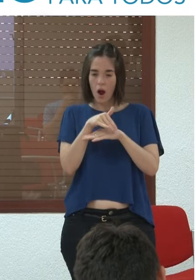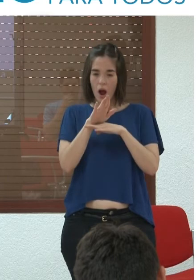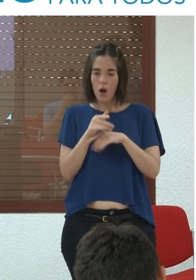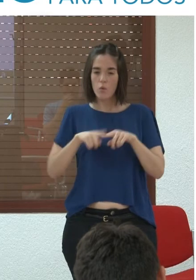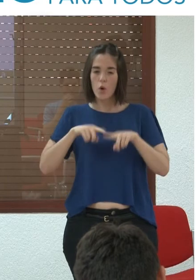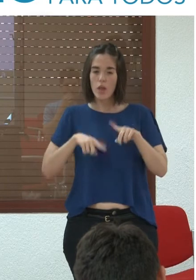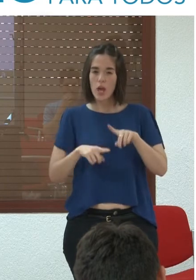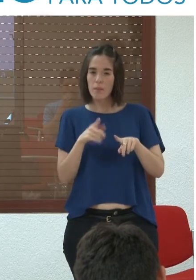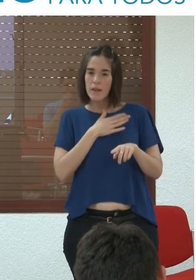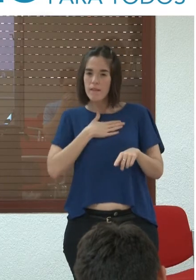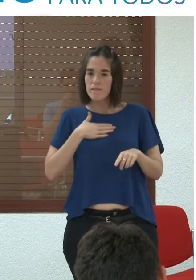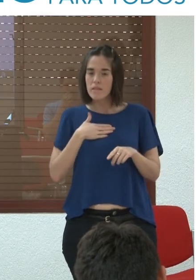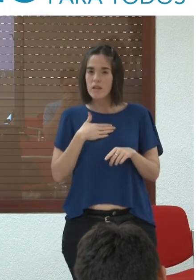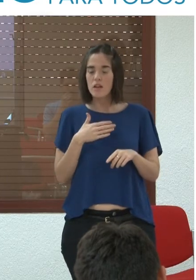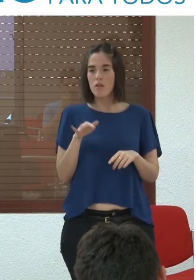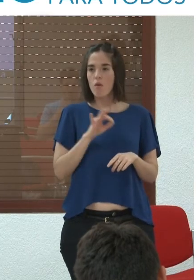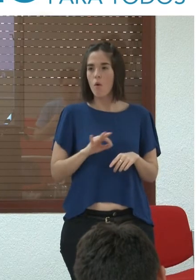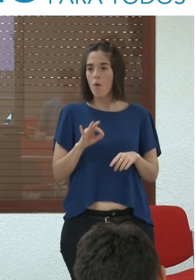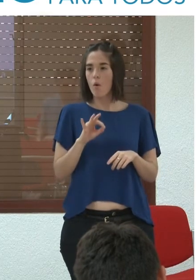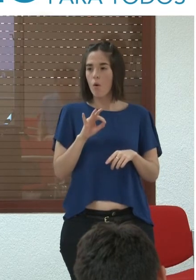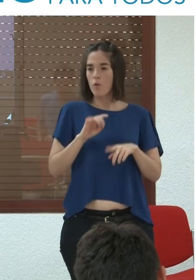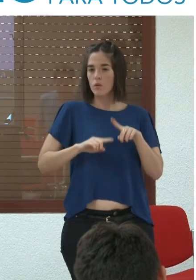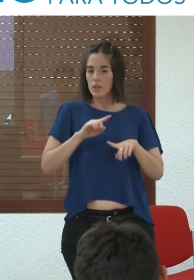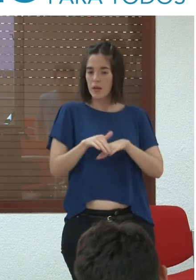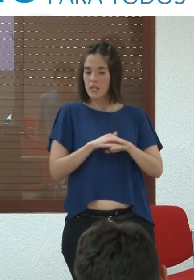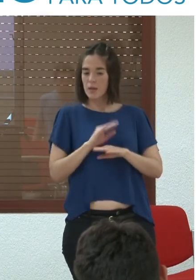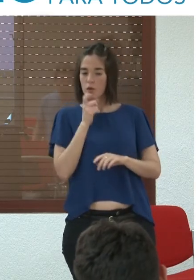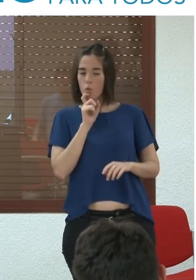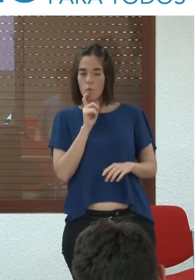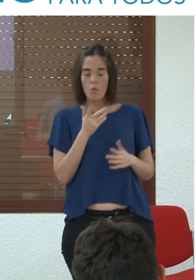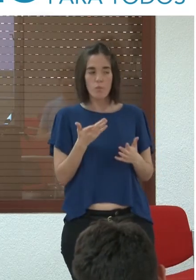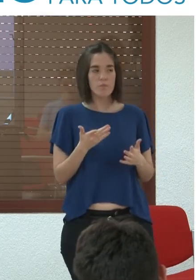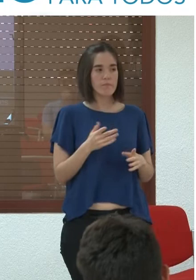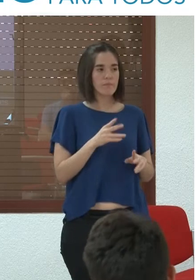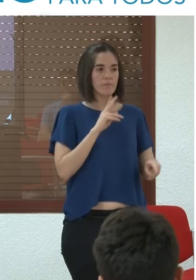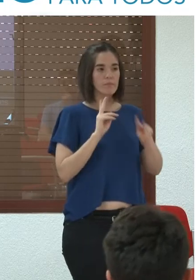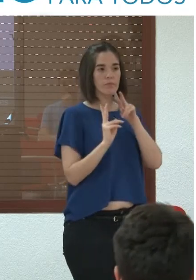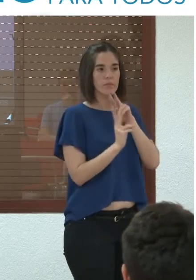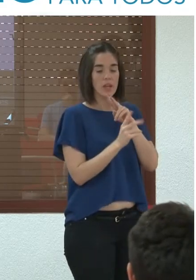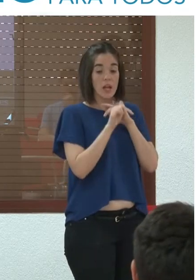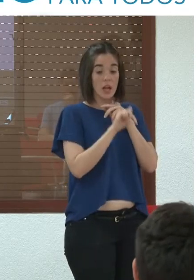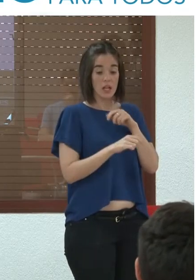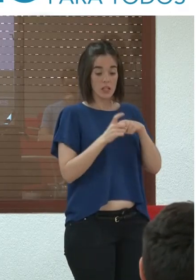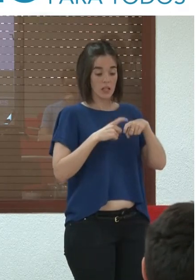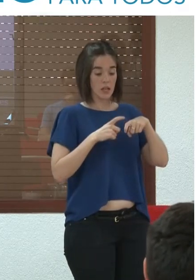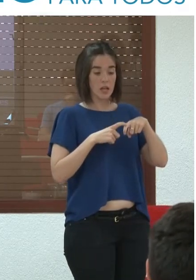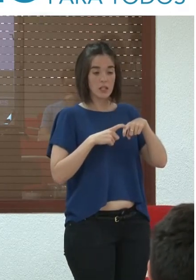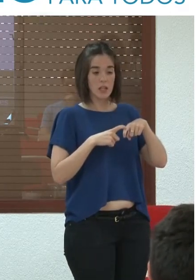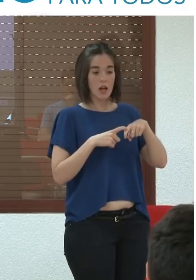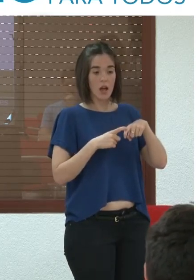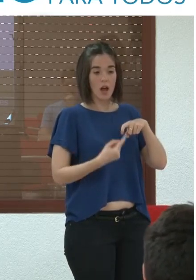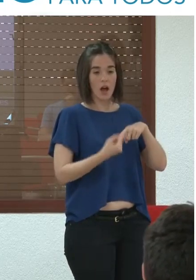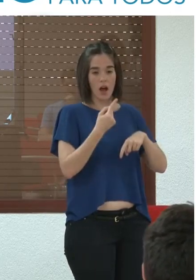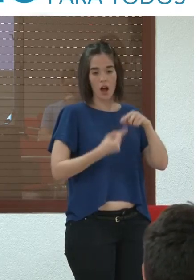the flexion angle that you want them to reach, or what is it that you do actually? On this